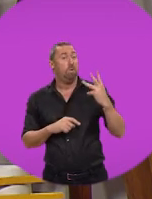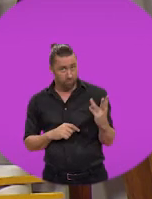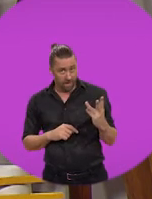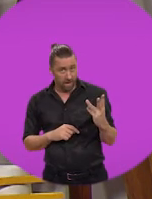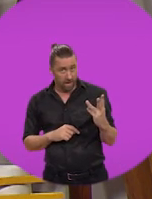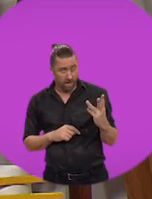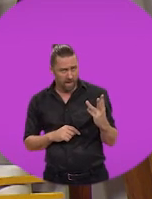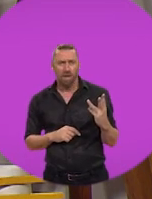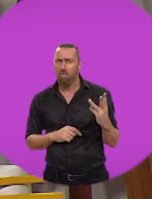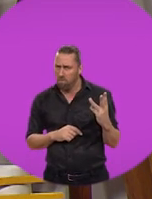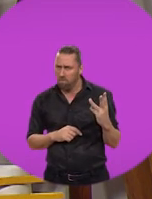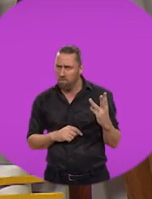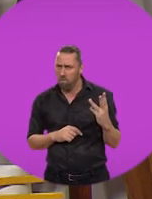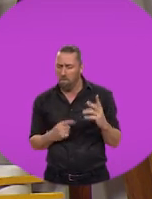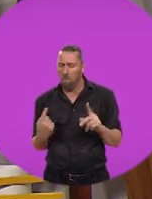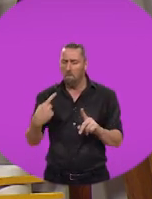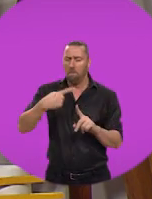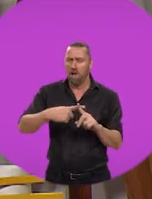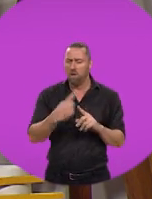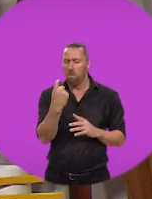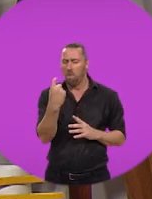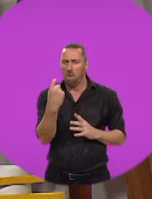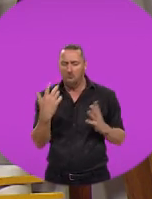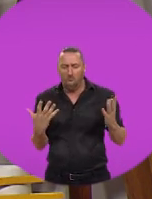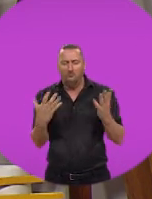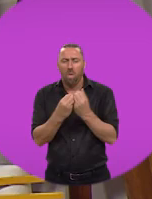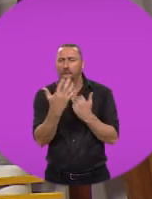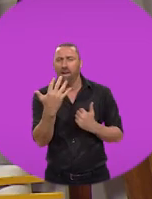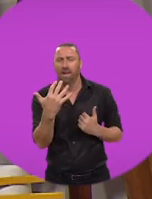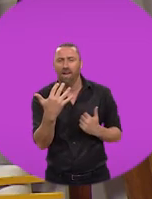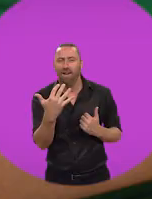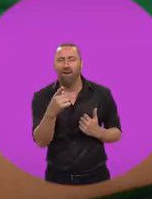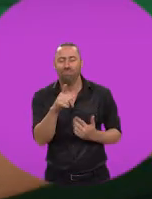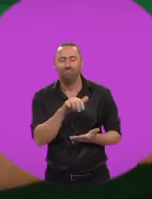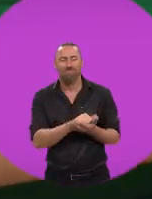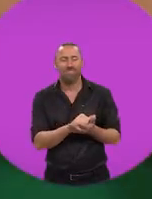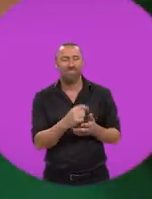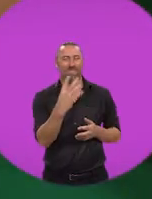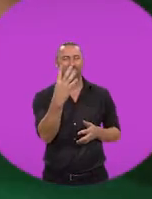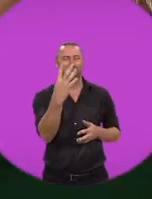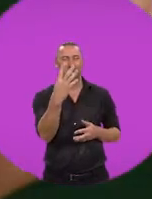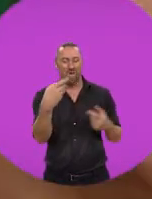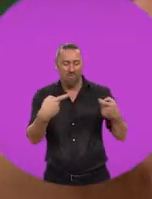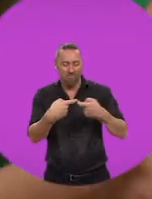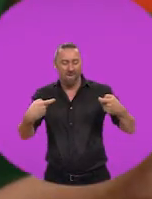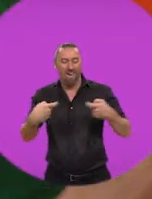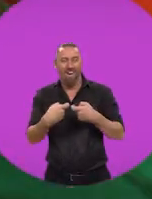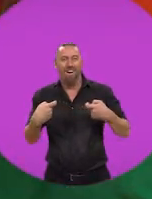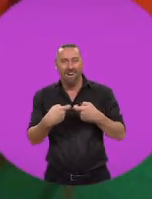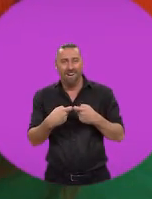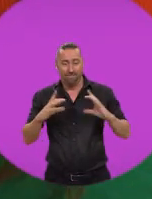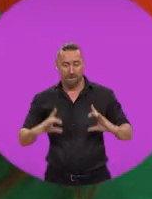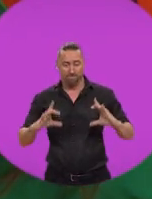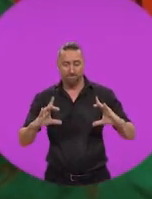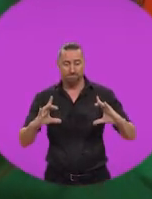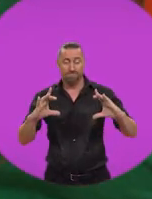1, 2, 3 rubber bands. And do you know what 3 plus 1 is? That's right, it is 4 rubber bands.